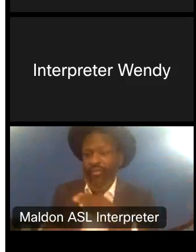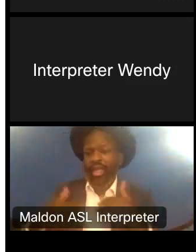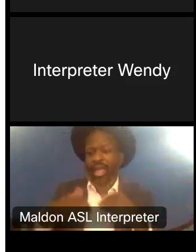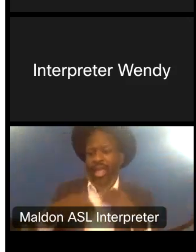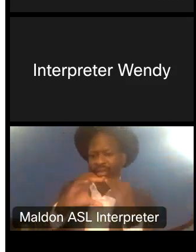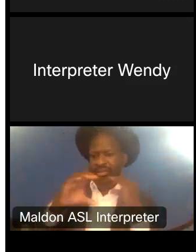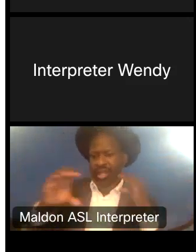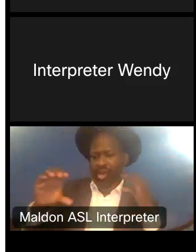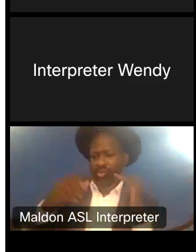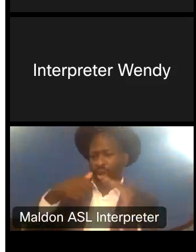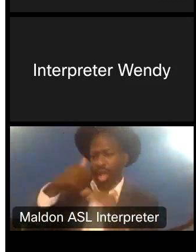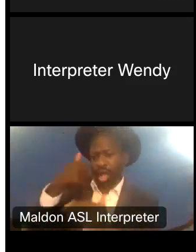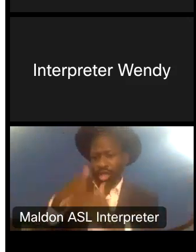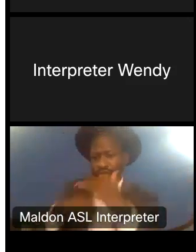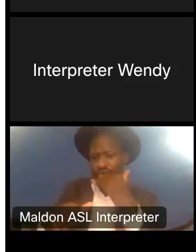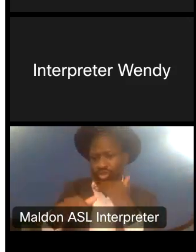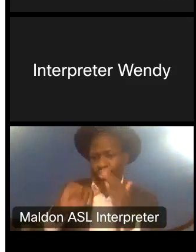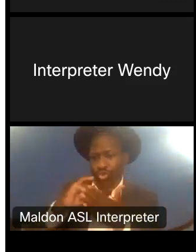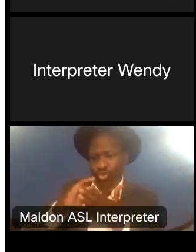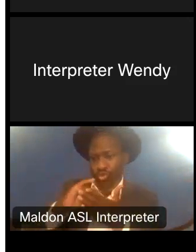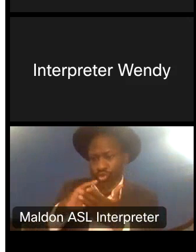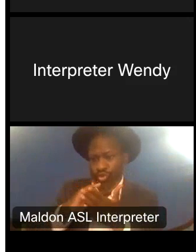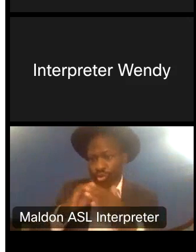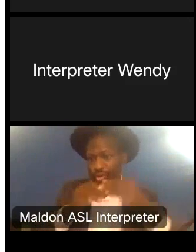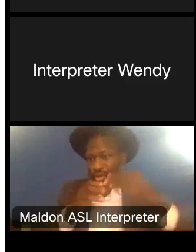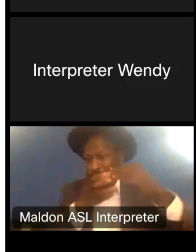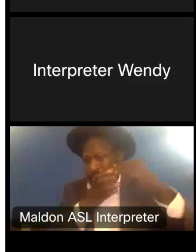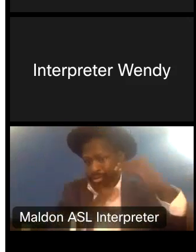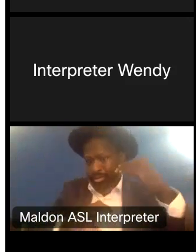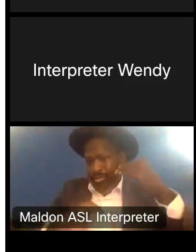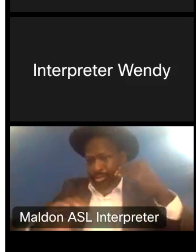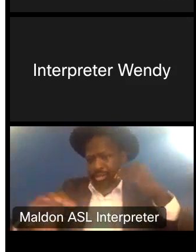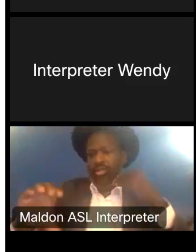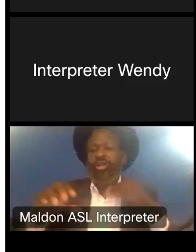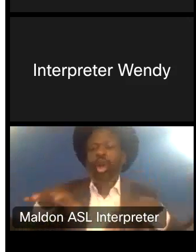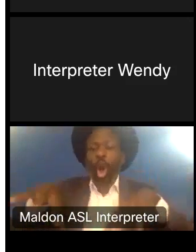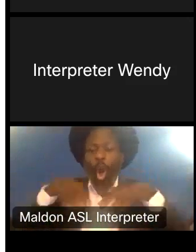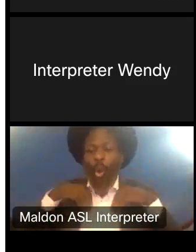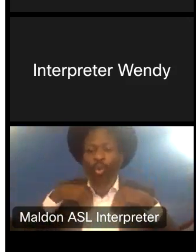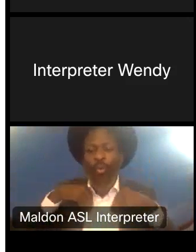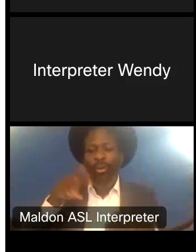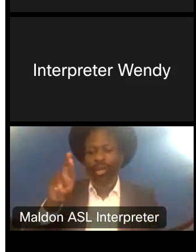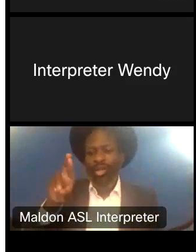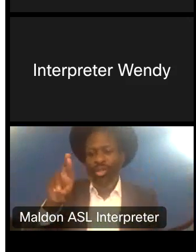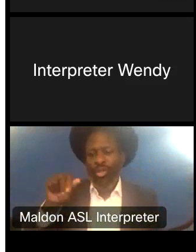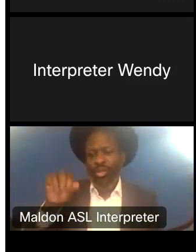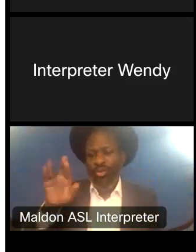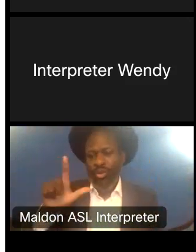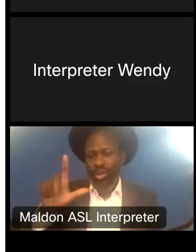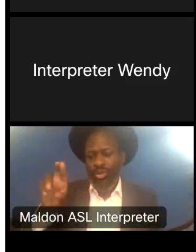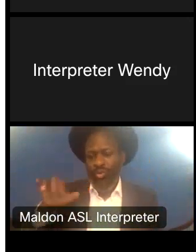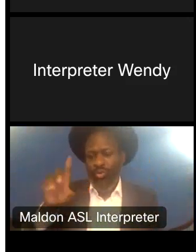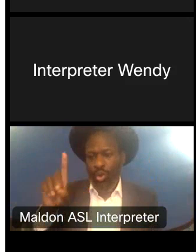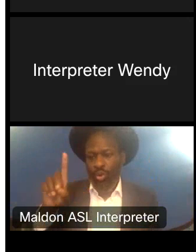Avenue. That right of way is owned by the railroad and is part of the VRE midday storage